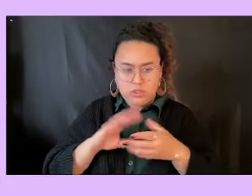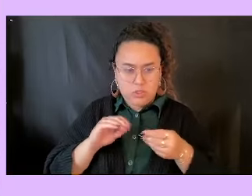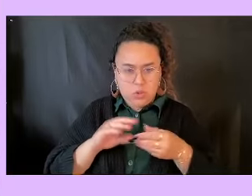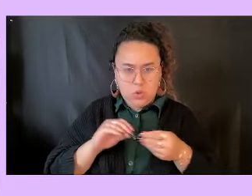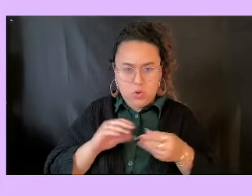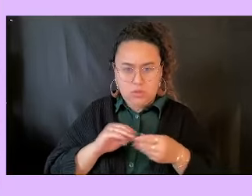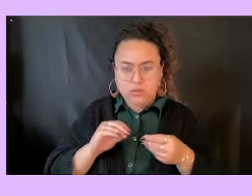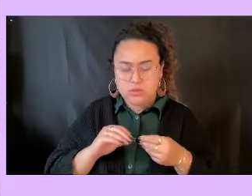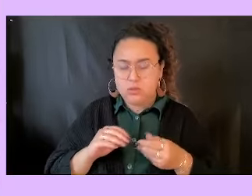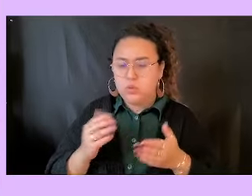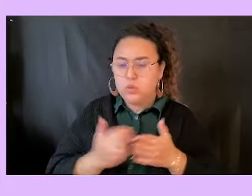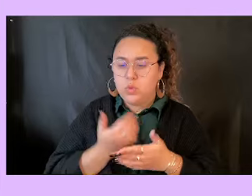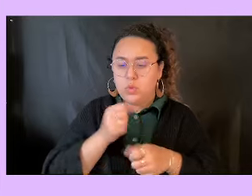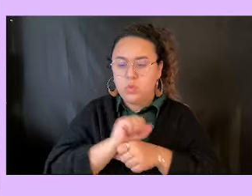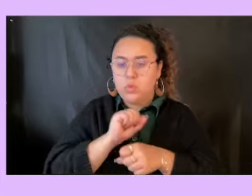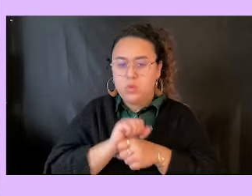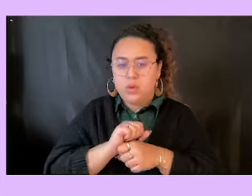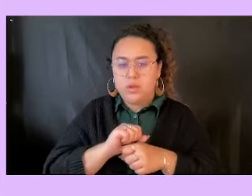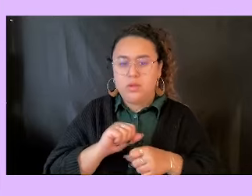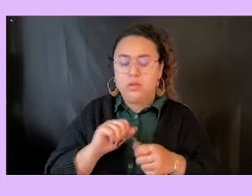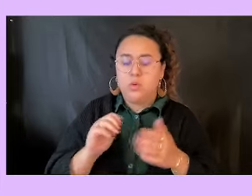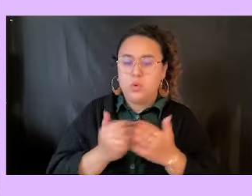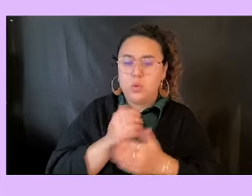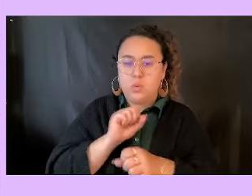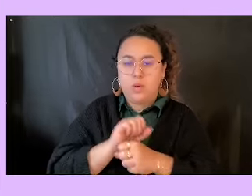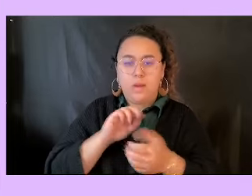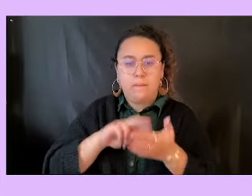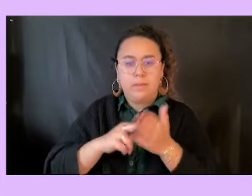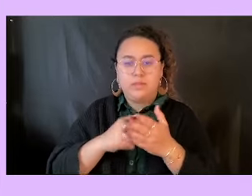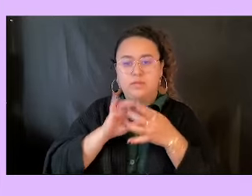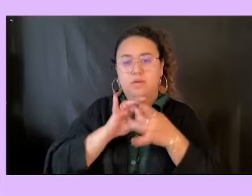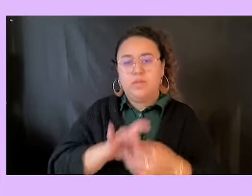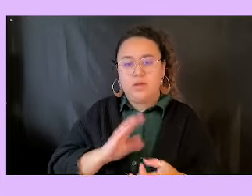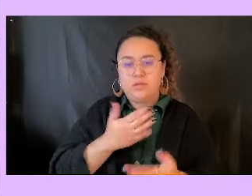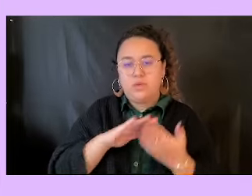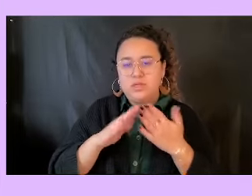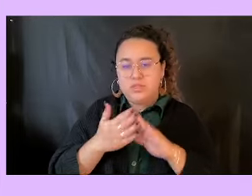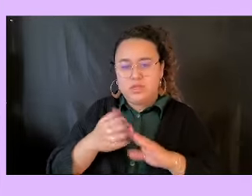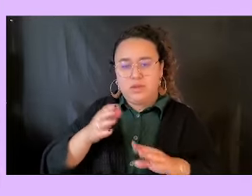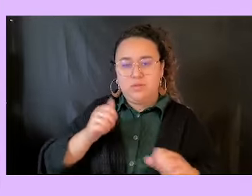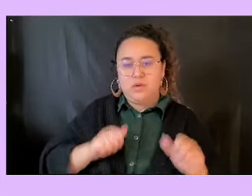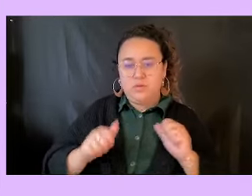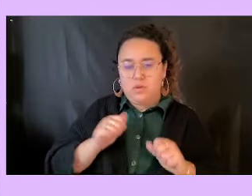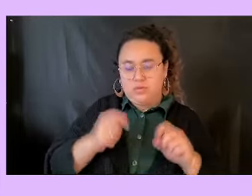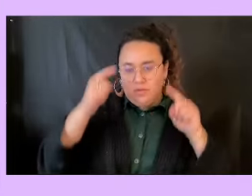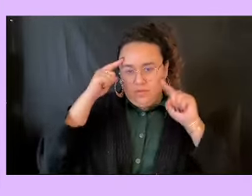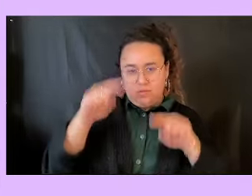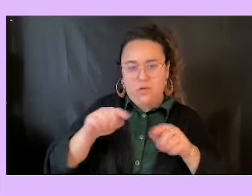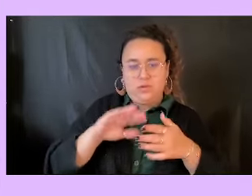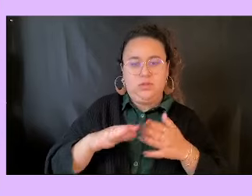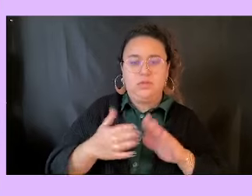What does new work mean when it belongs to Boston and performs to Boston?